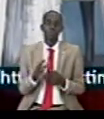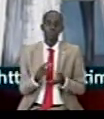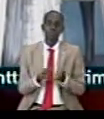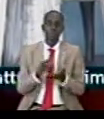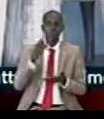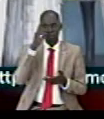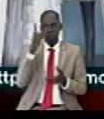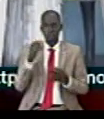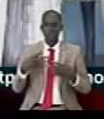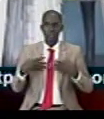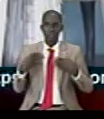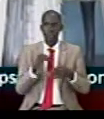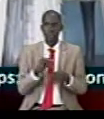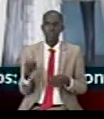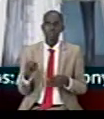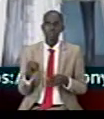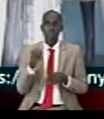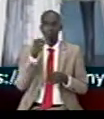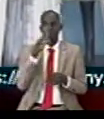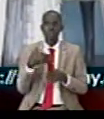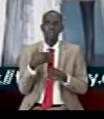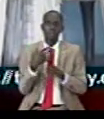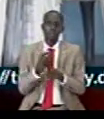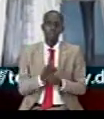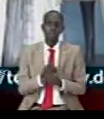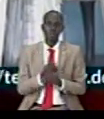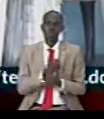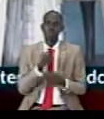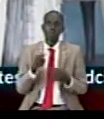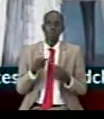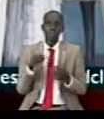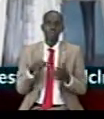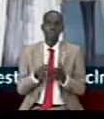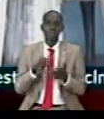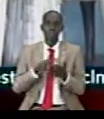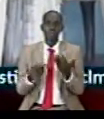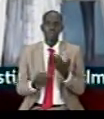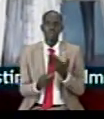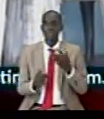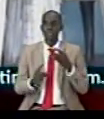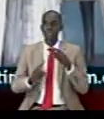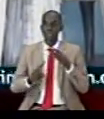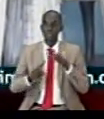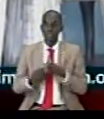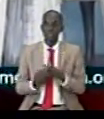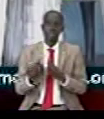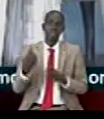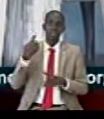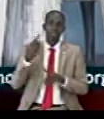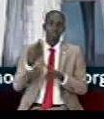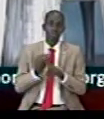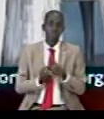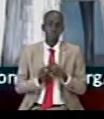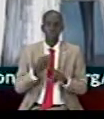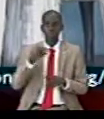the healing he gave unto me. When this program came up last month, that was June,